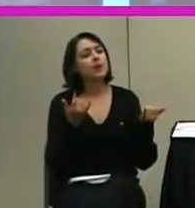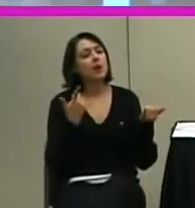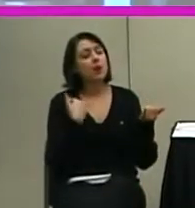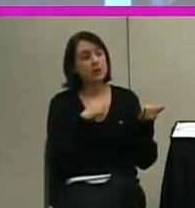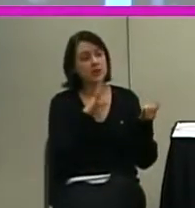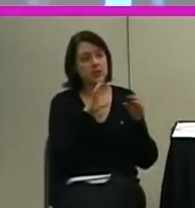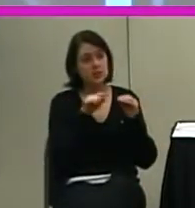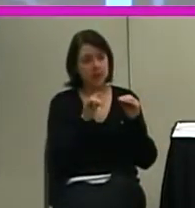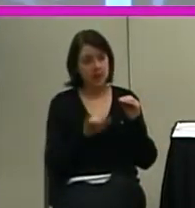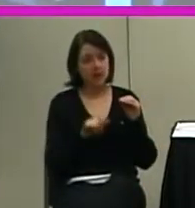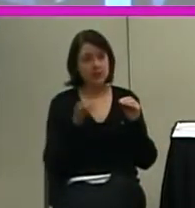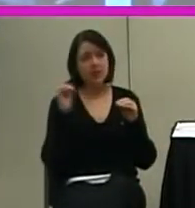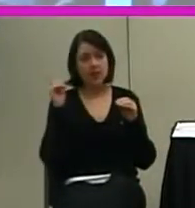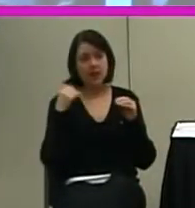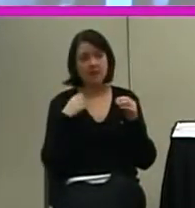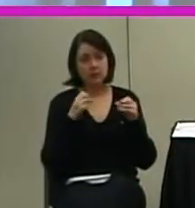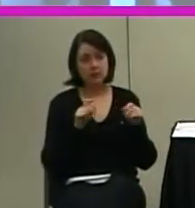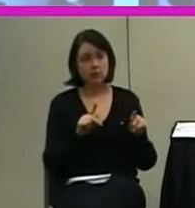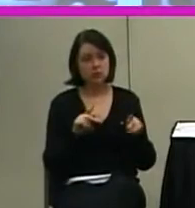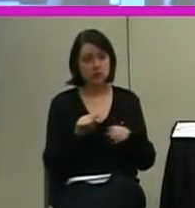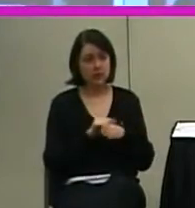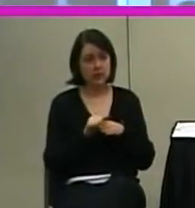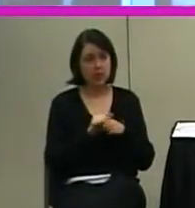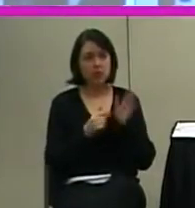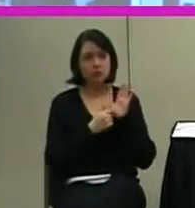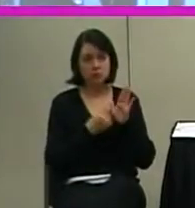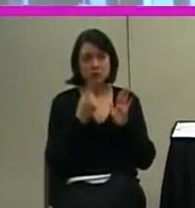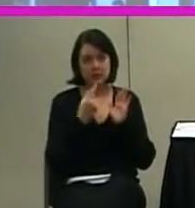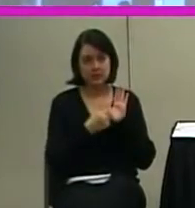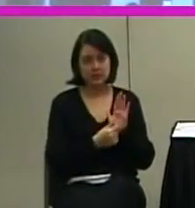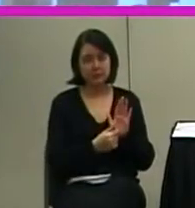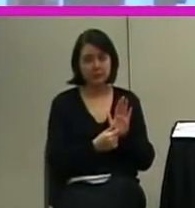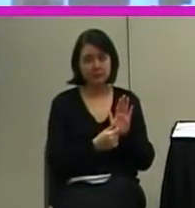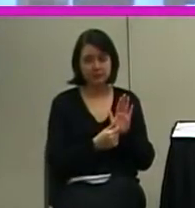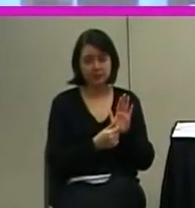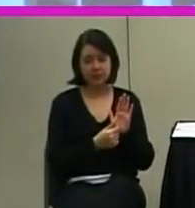talked about it. They're going to get a chance to practice it. I'll show you one of these.